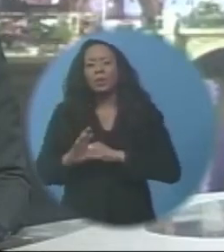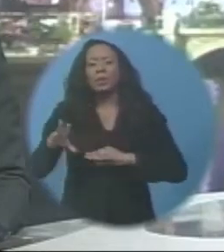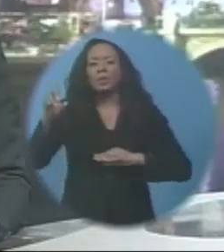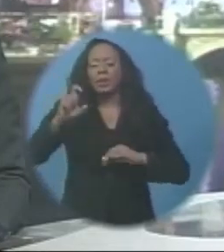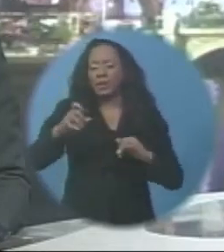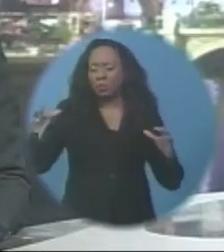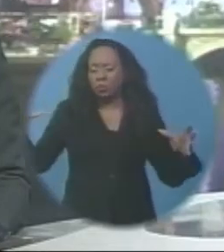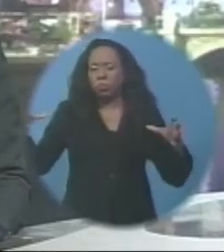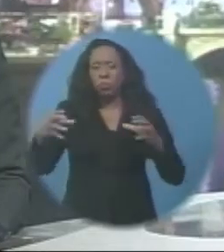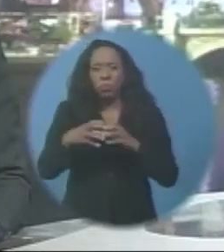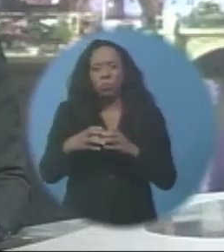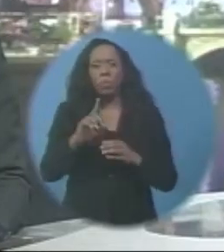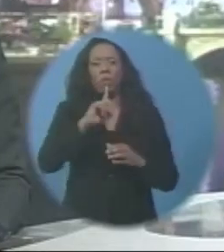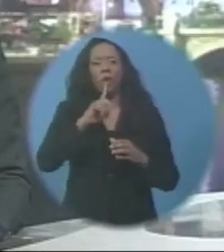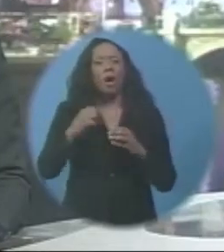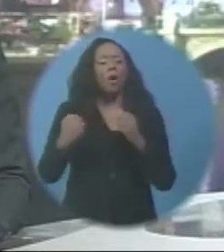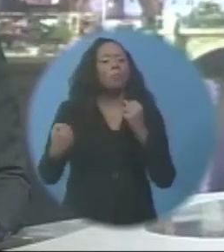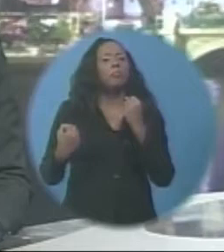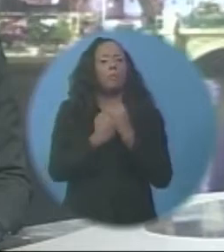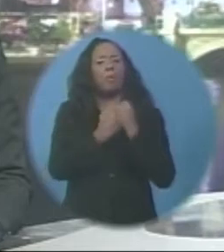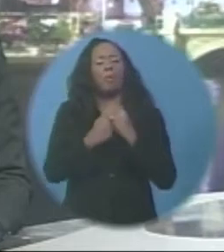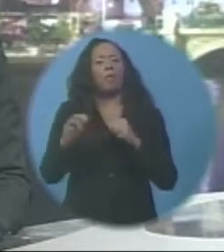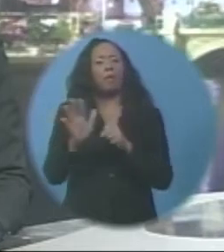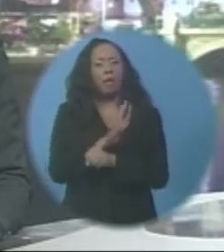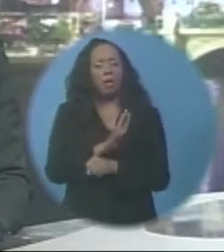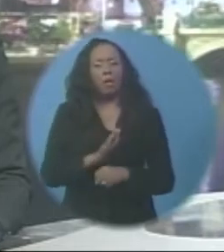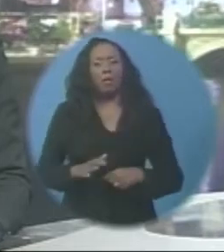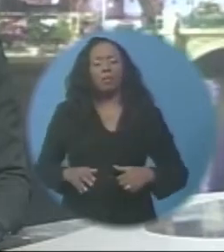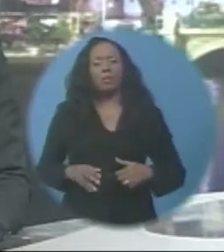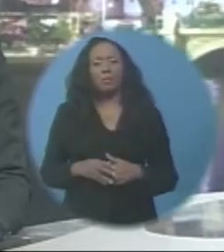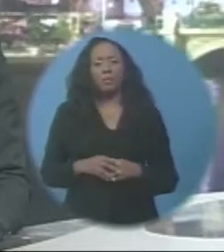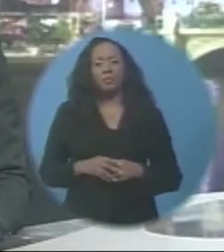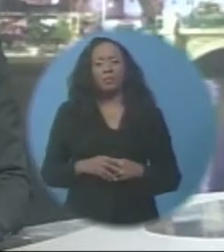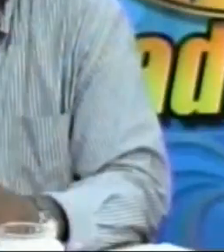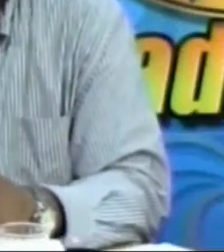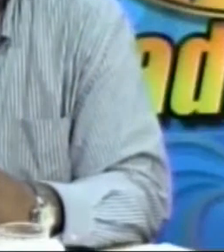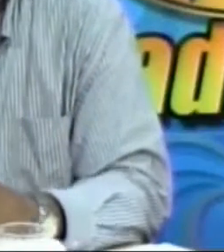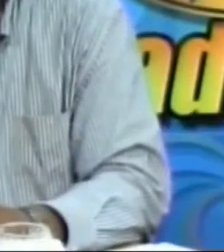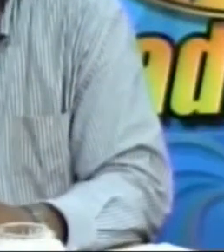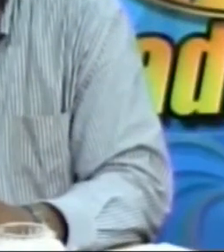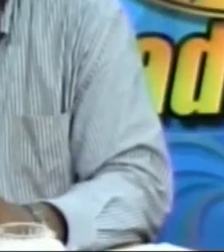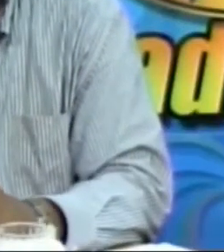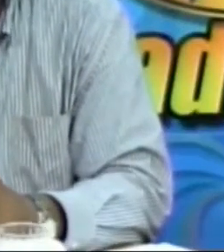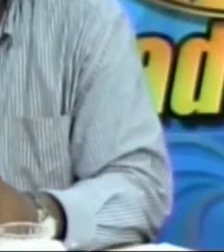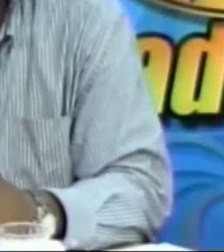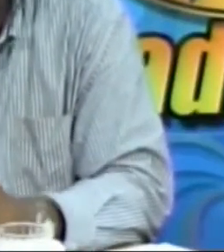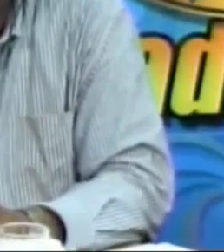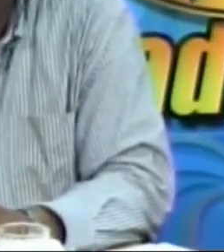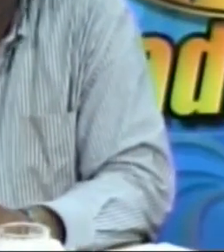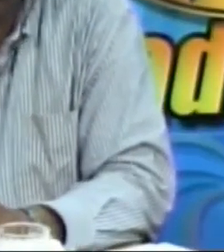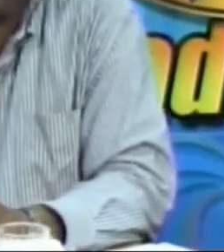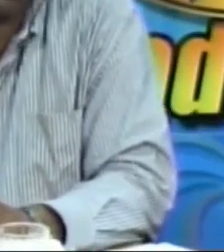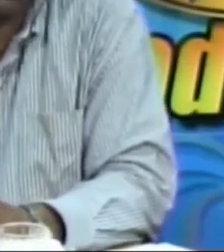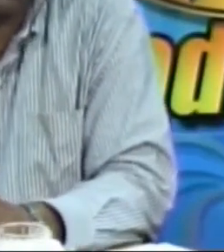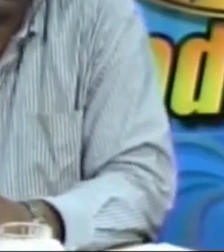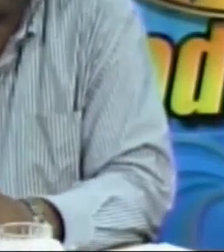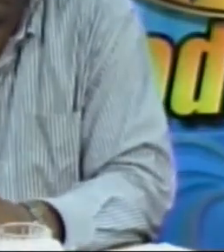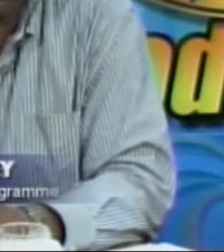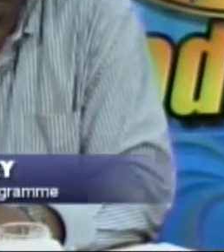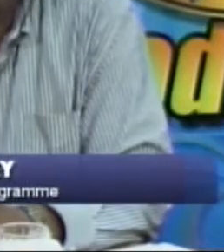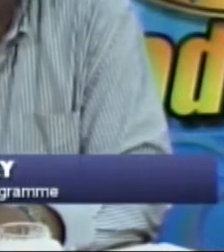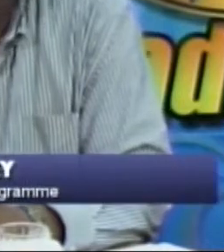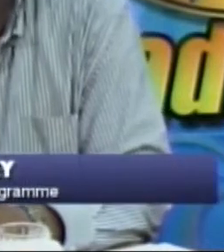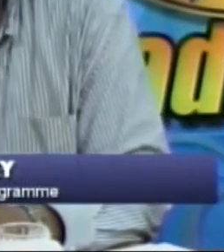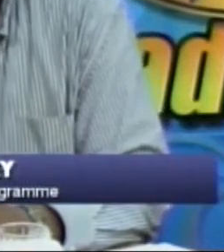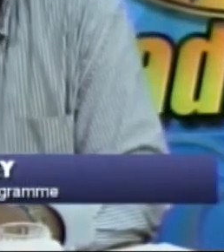have an obligation to use their collective voice to help. Calling on all the NGOs, including trade union movements, let us